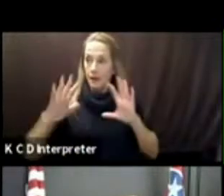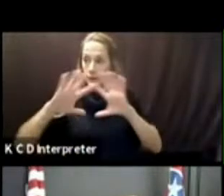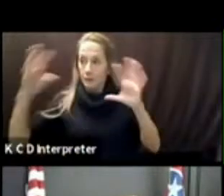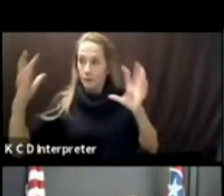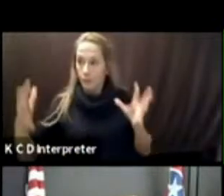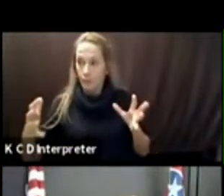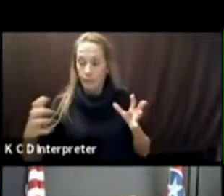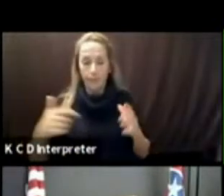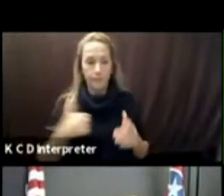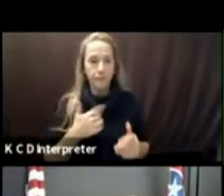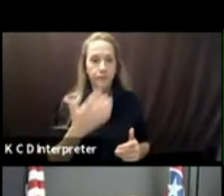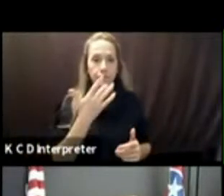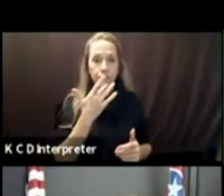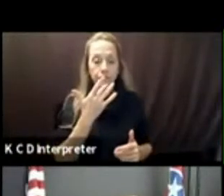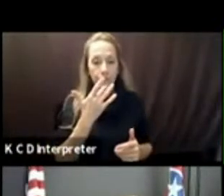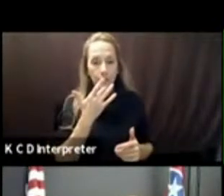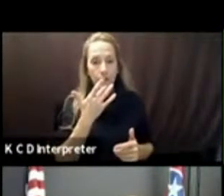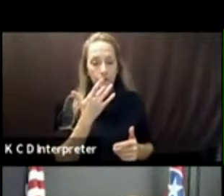on the side of caution.